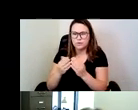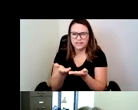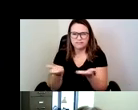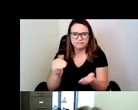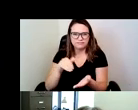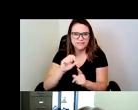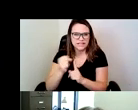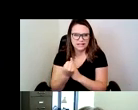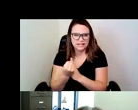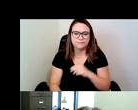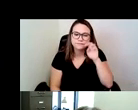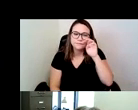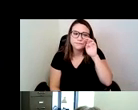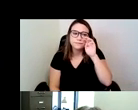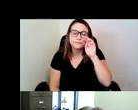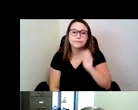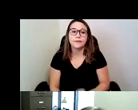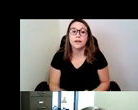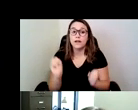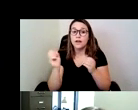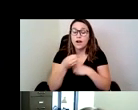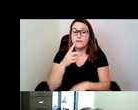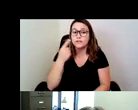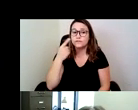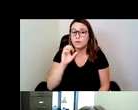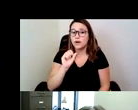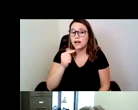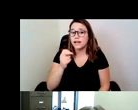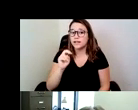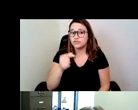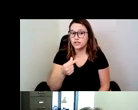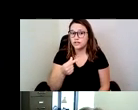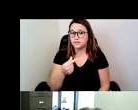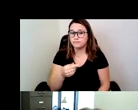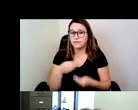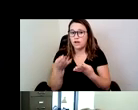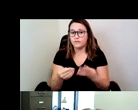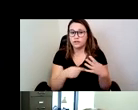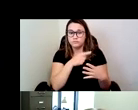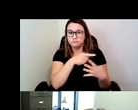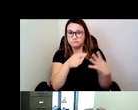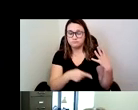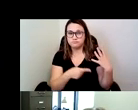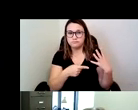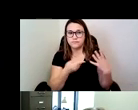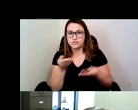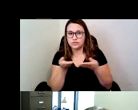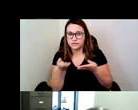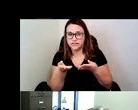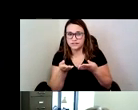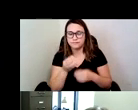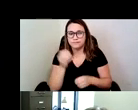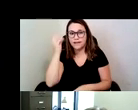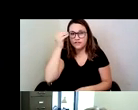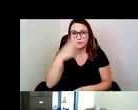The Office for Aging offers these core services: information and assistance,